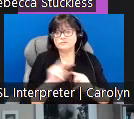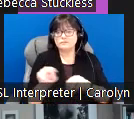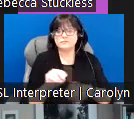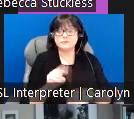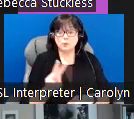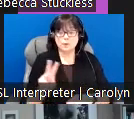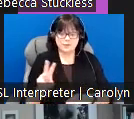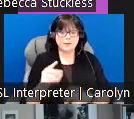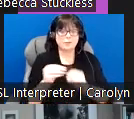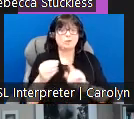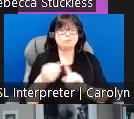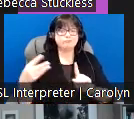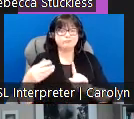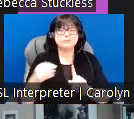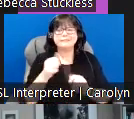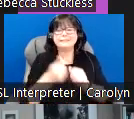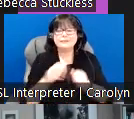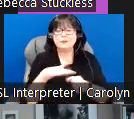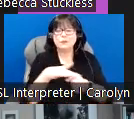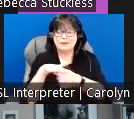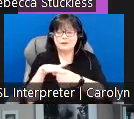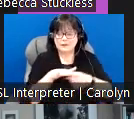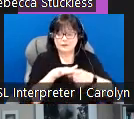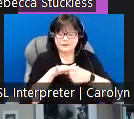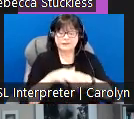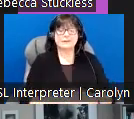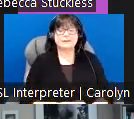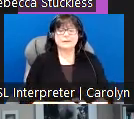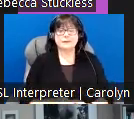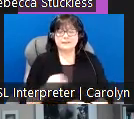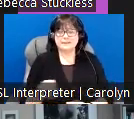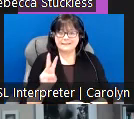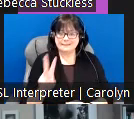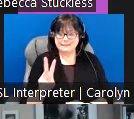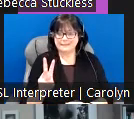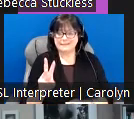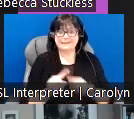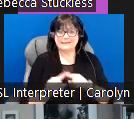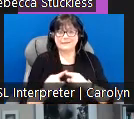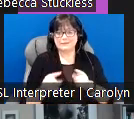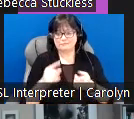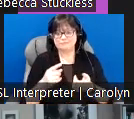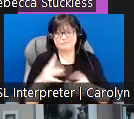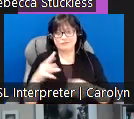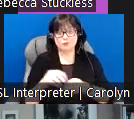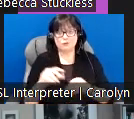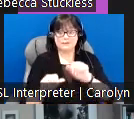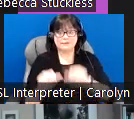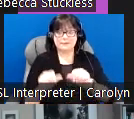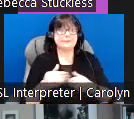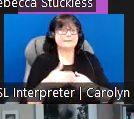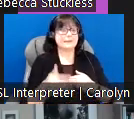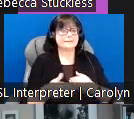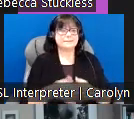areas covers, but there's 6 areas of coverage for the assessment. Next.